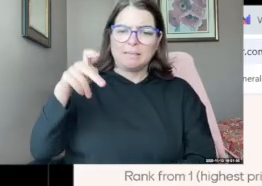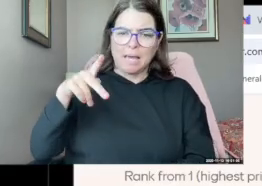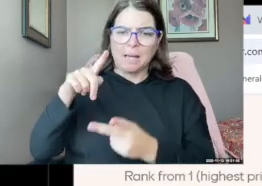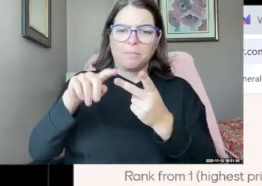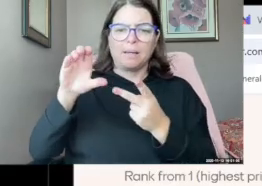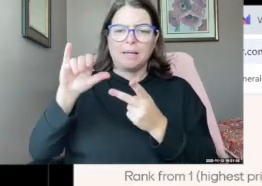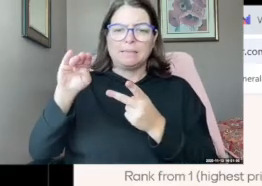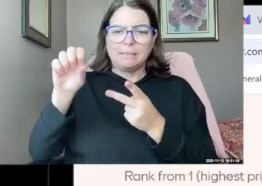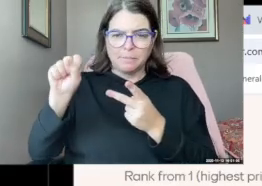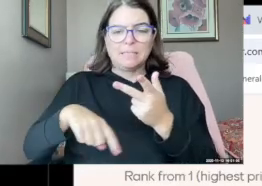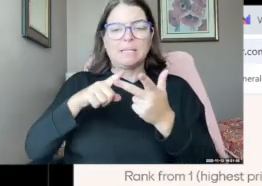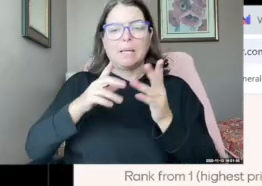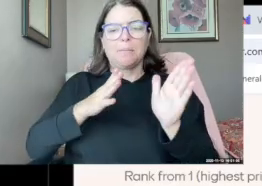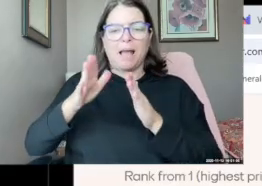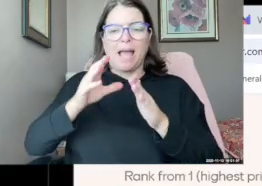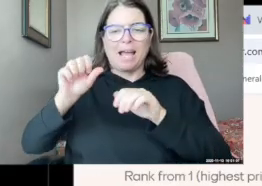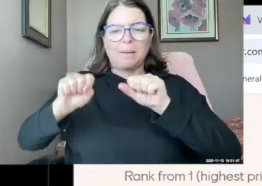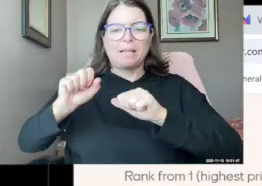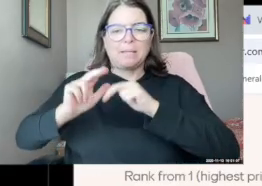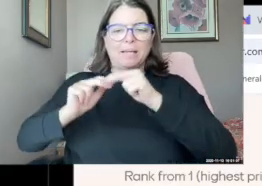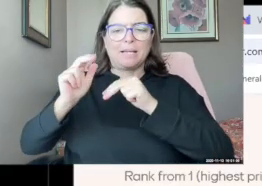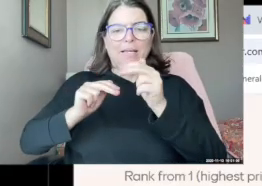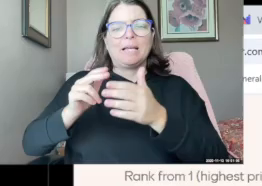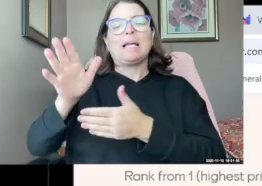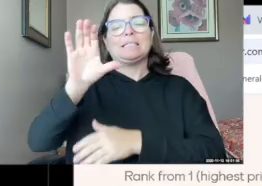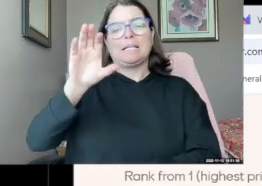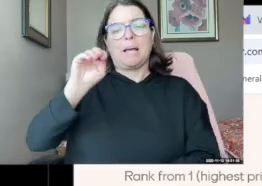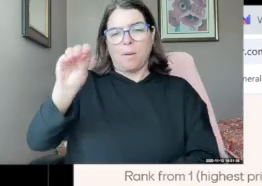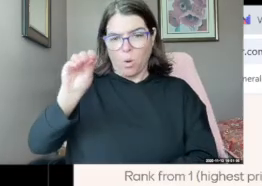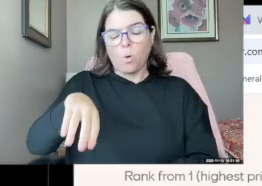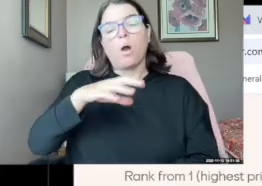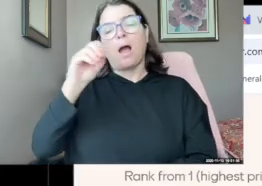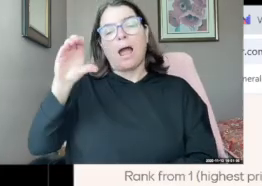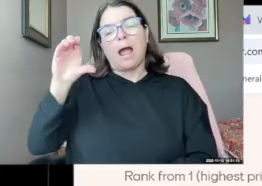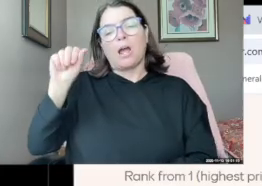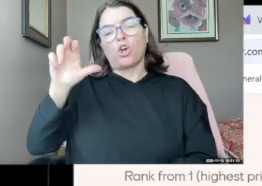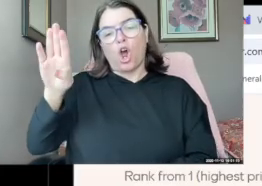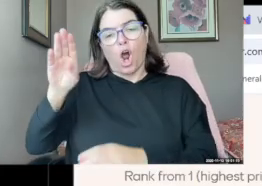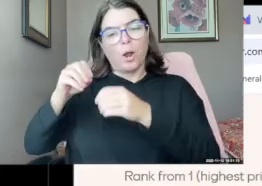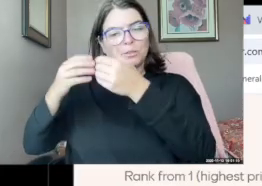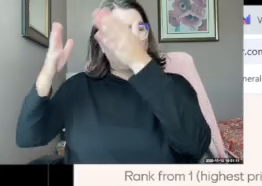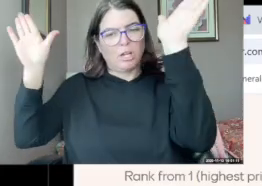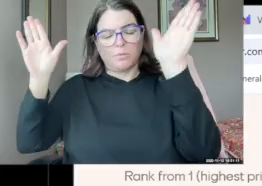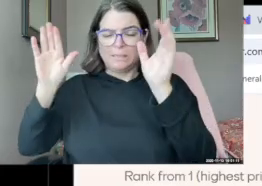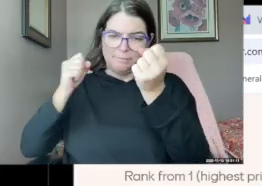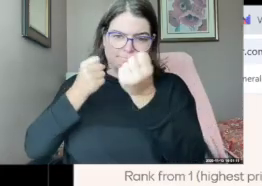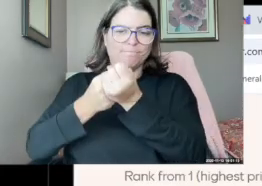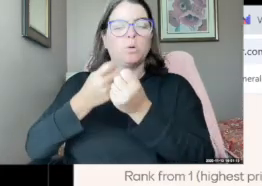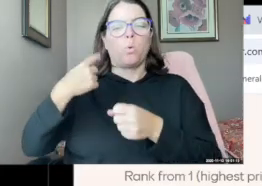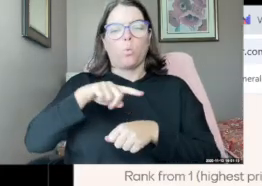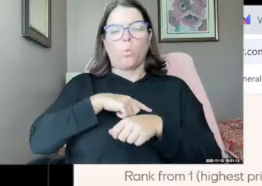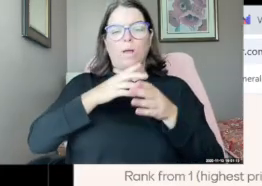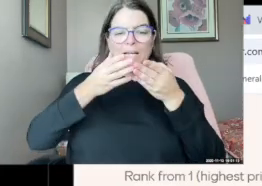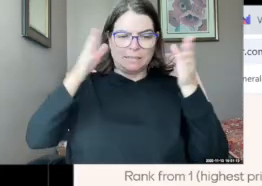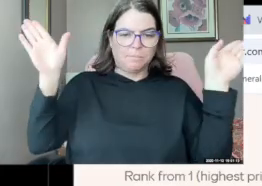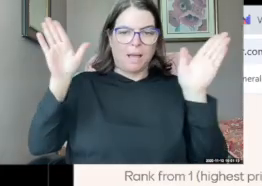By supporting programs like STEP, CMIS, Planning and Capacity Building, the Clean Mobility Options Program, and